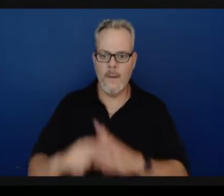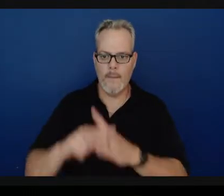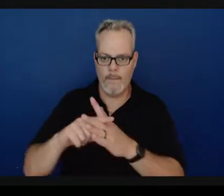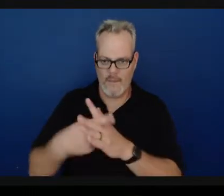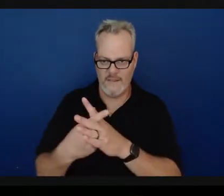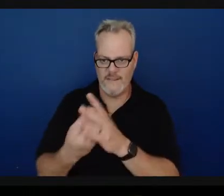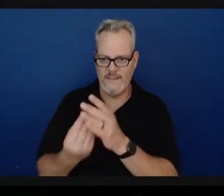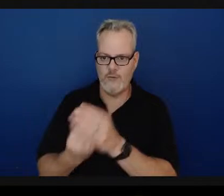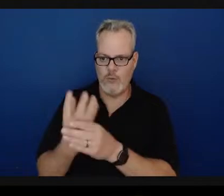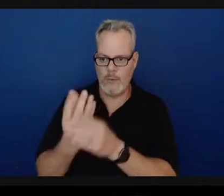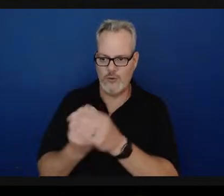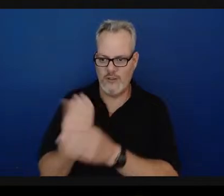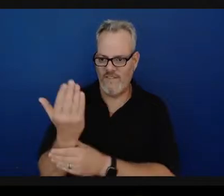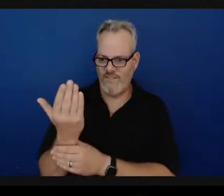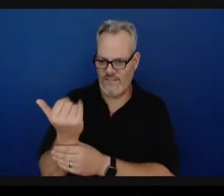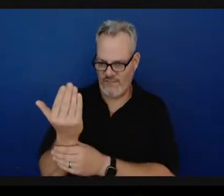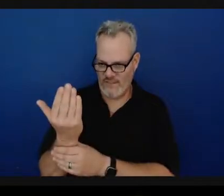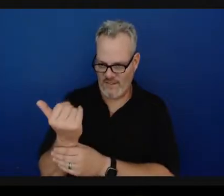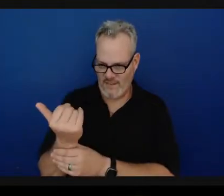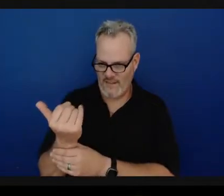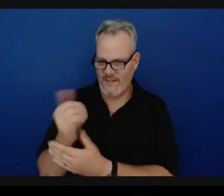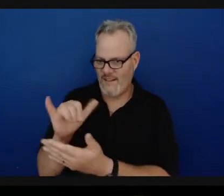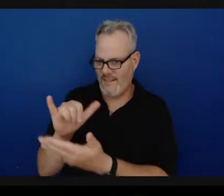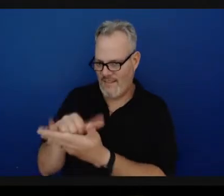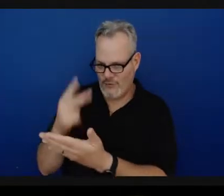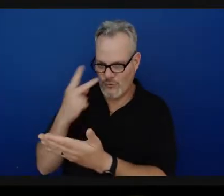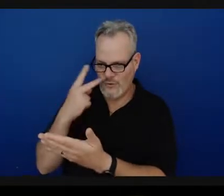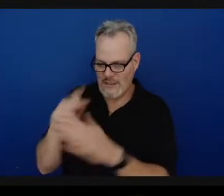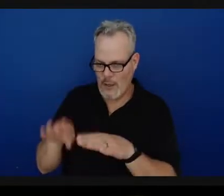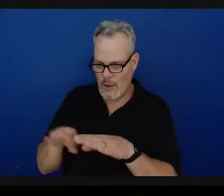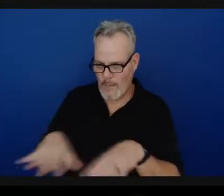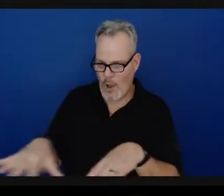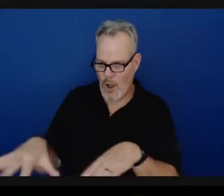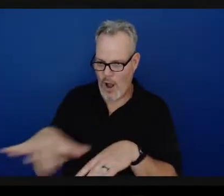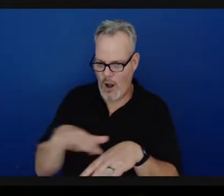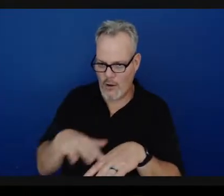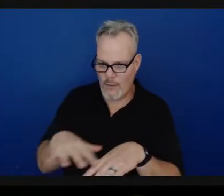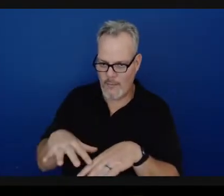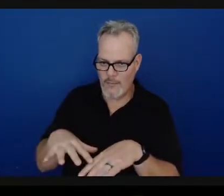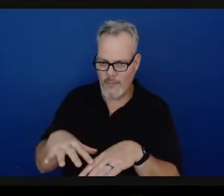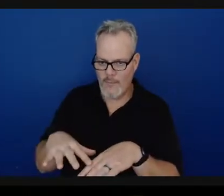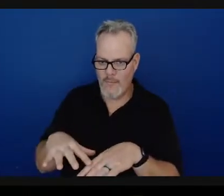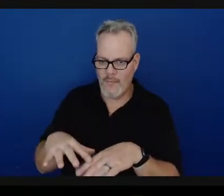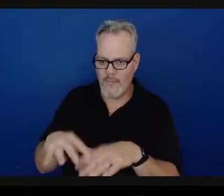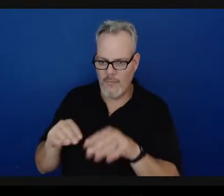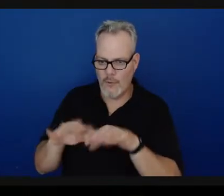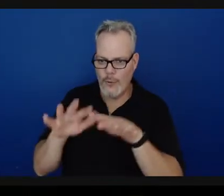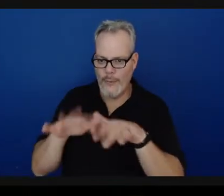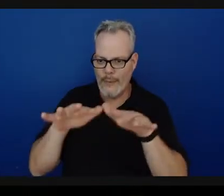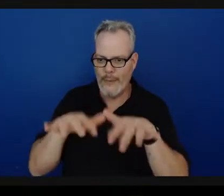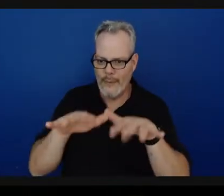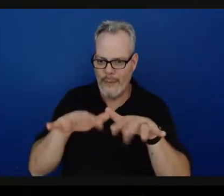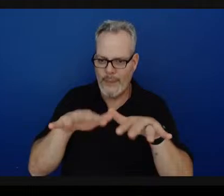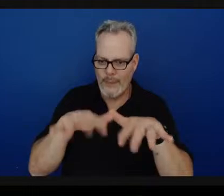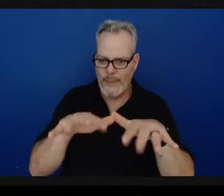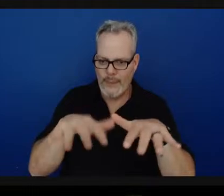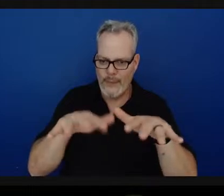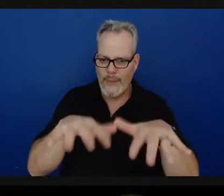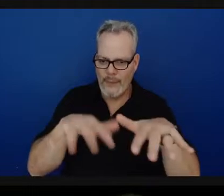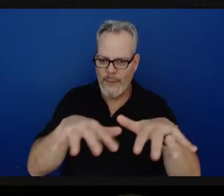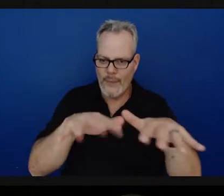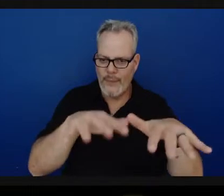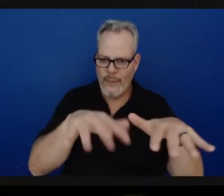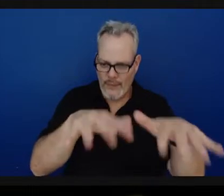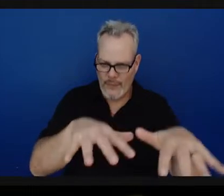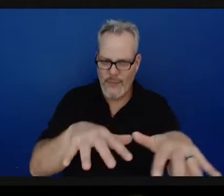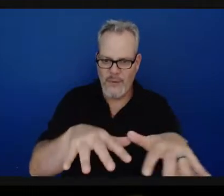4. There it is. Put out that flow there at the bottom. It starts marching across the caldera floor, that inner crater. Start